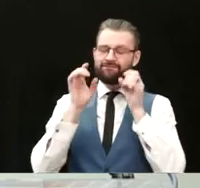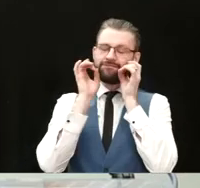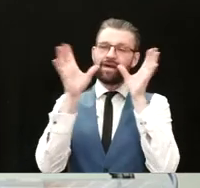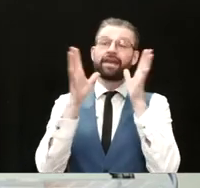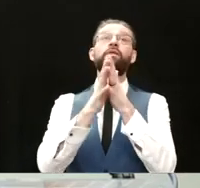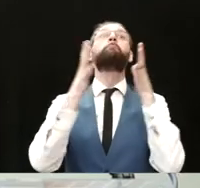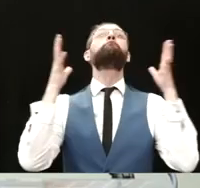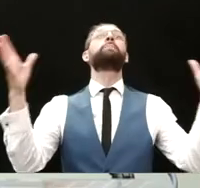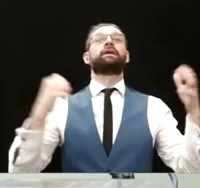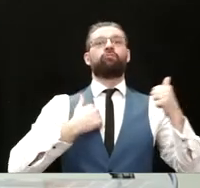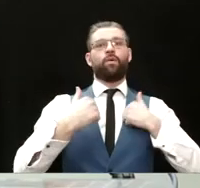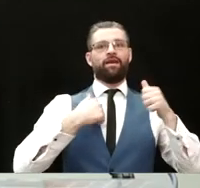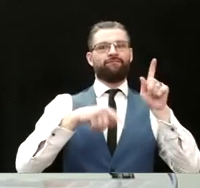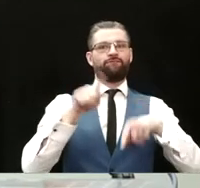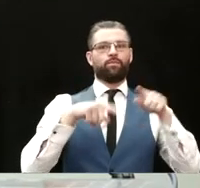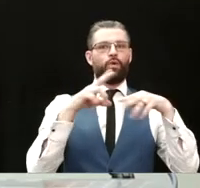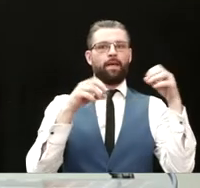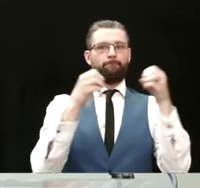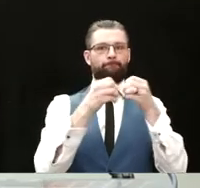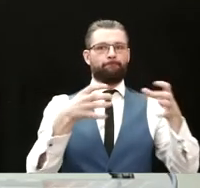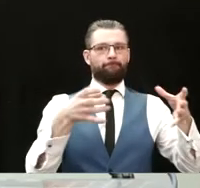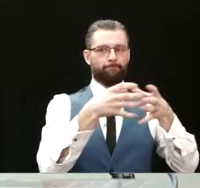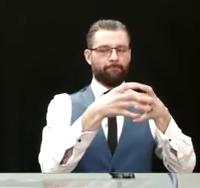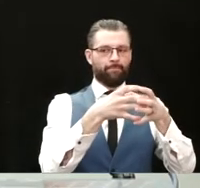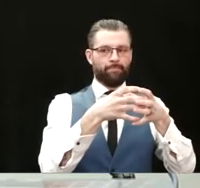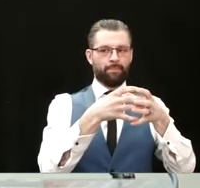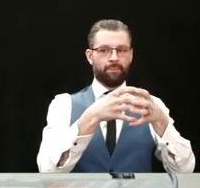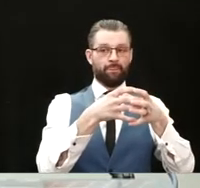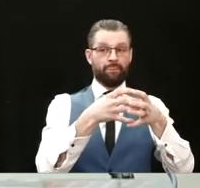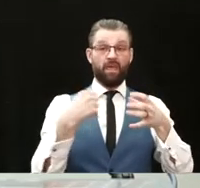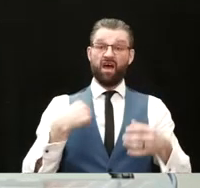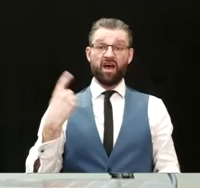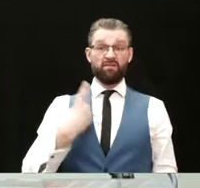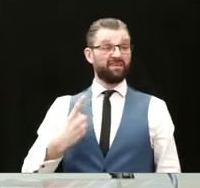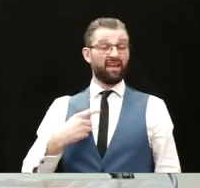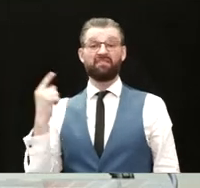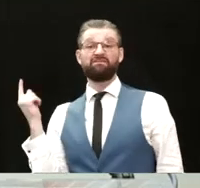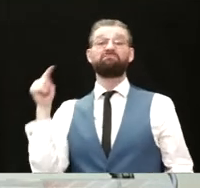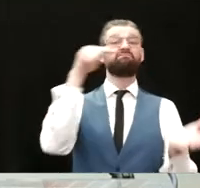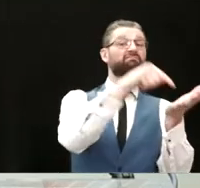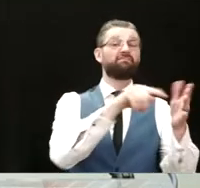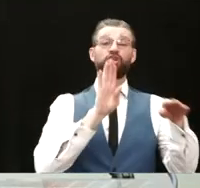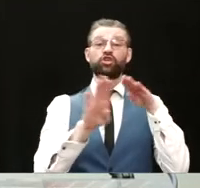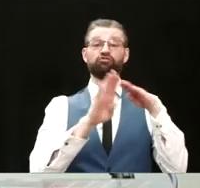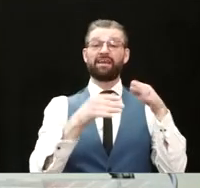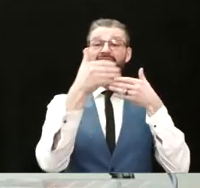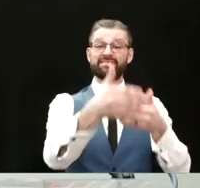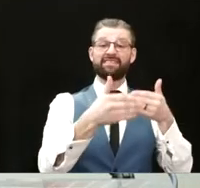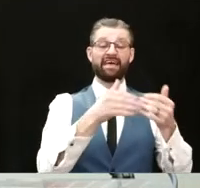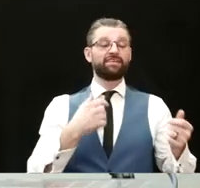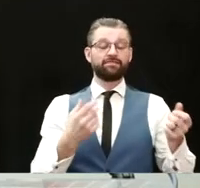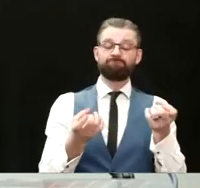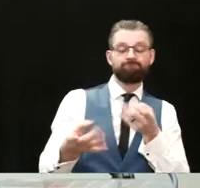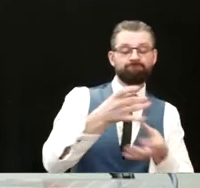club, Rayon Sports. I simply invited myself to the club's training sessions, collecting balls